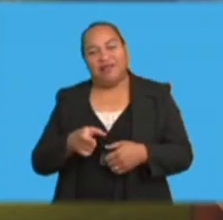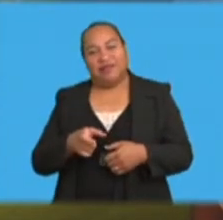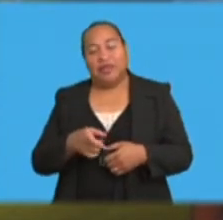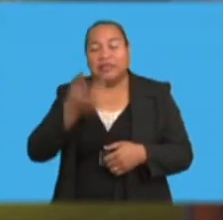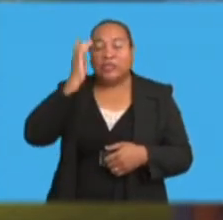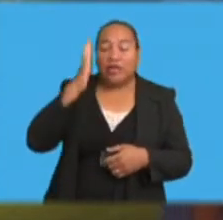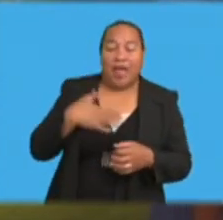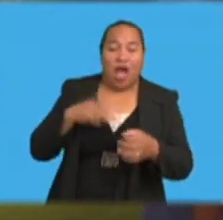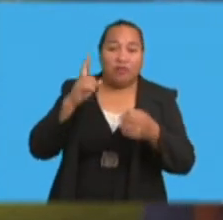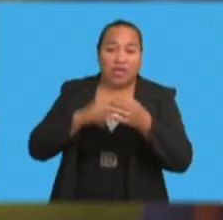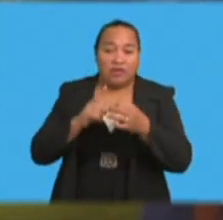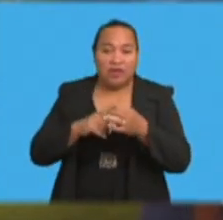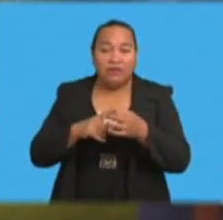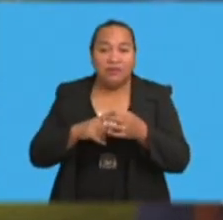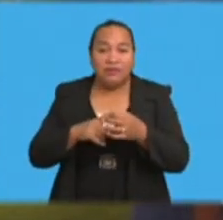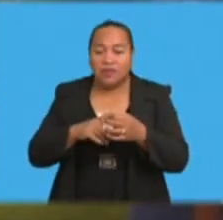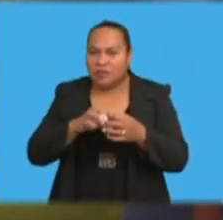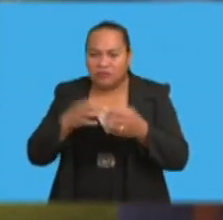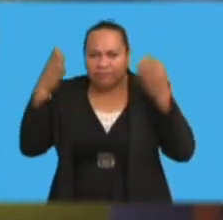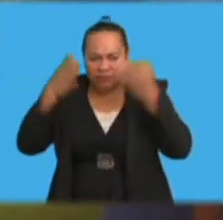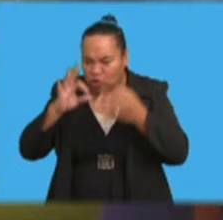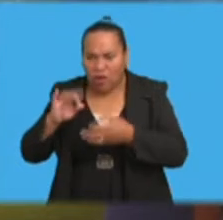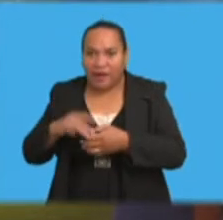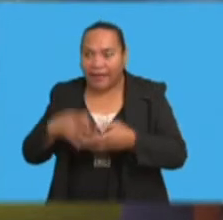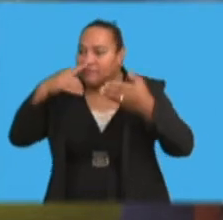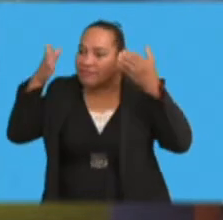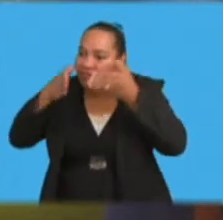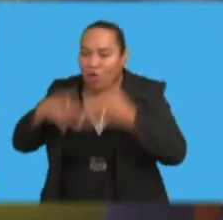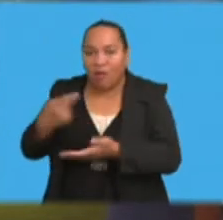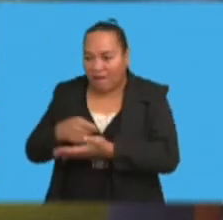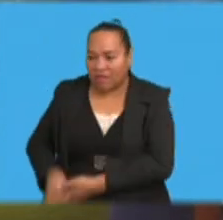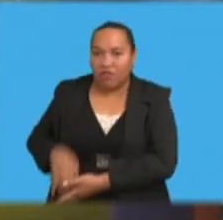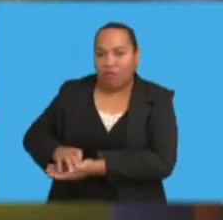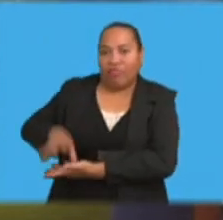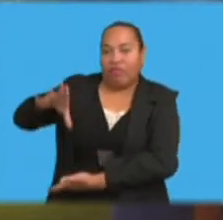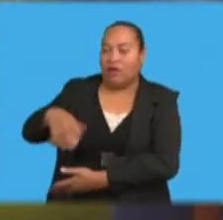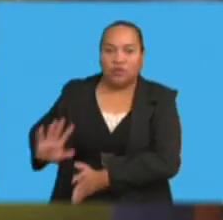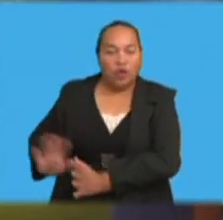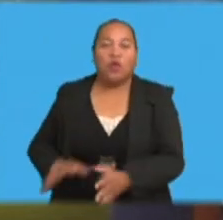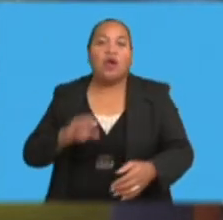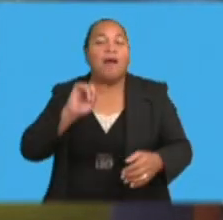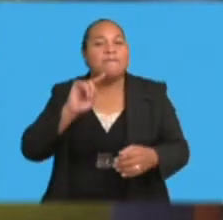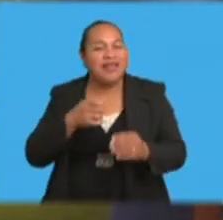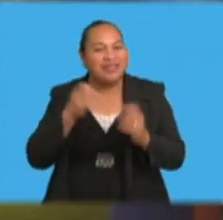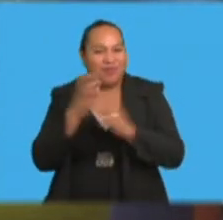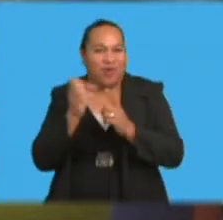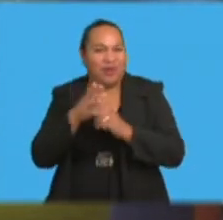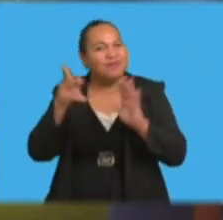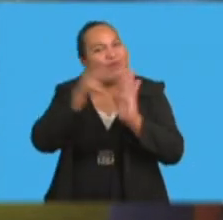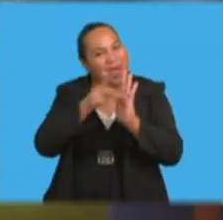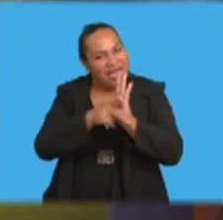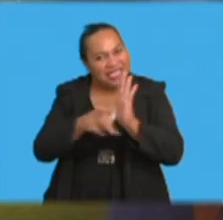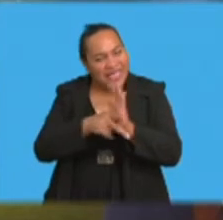The objective of any central bank is not to maximize profit. However, making losses is also not acceptable. As an important policy-making